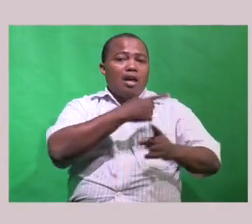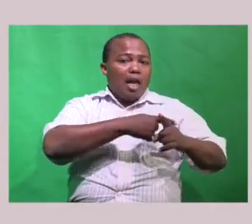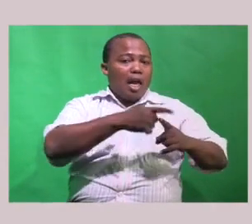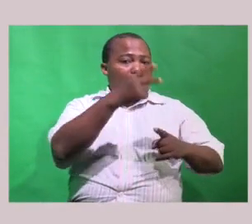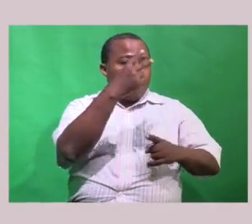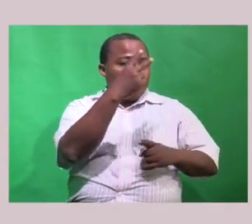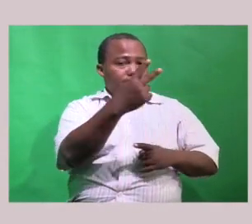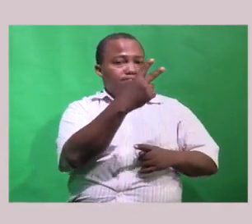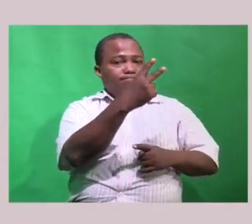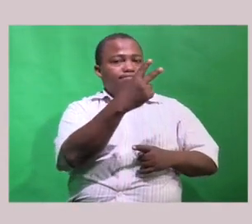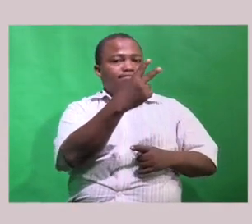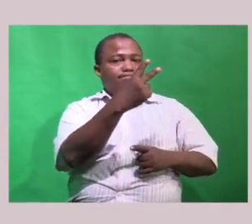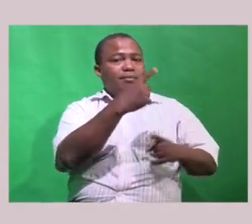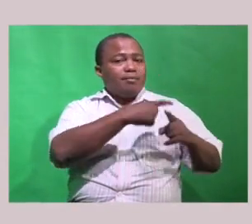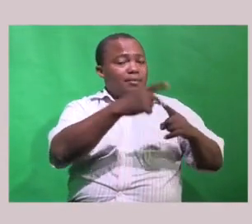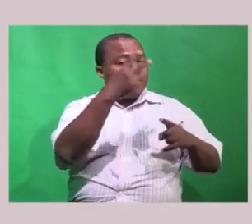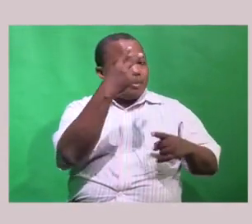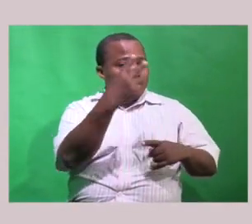245.